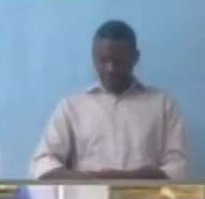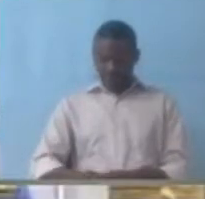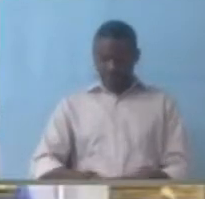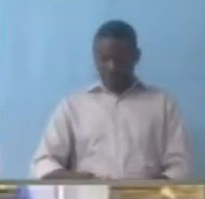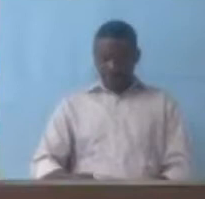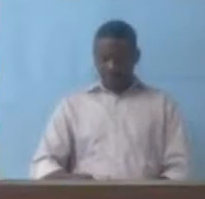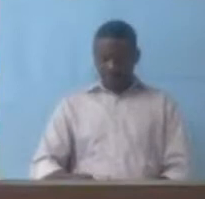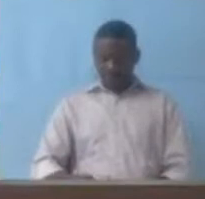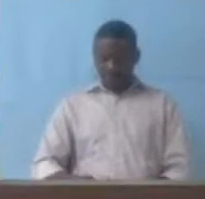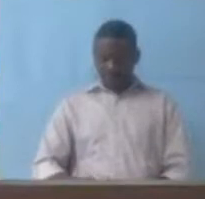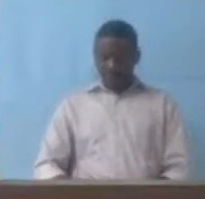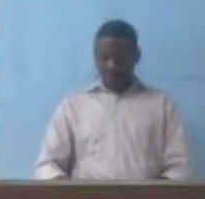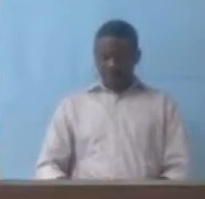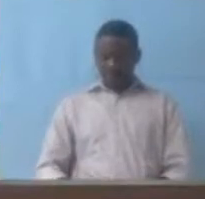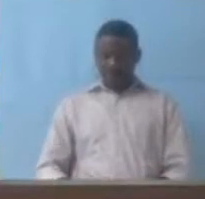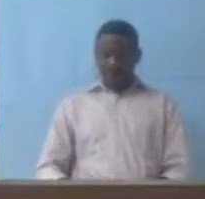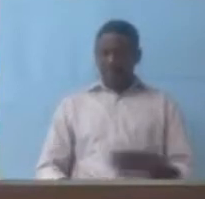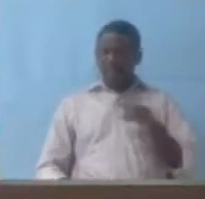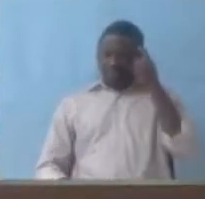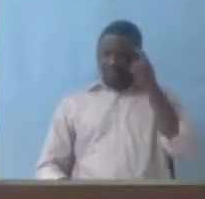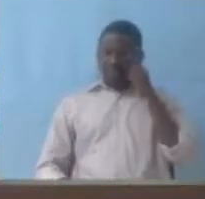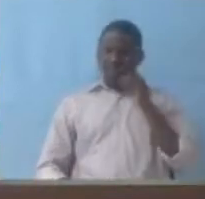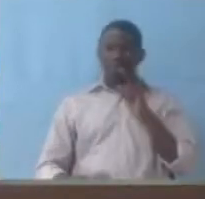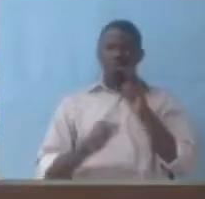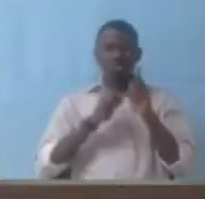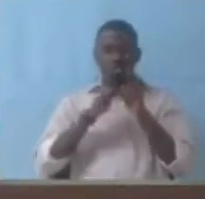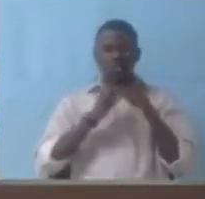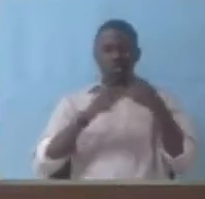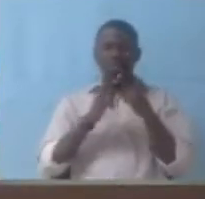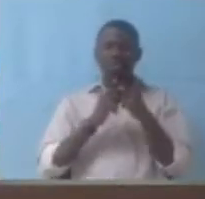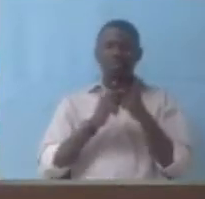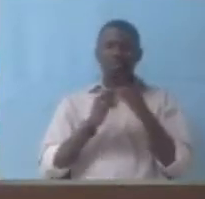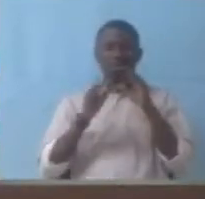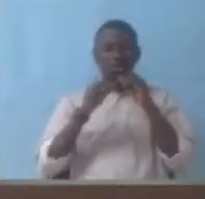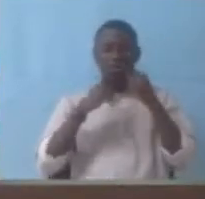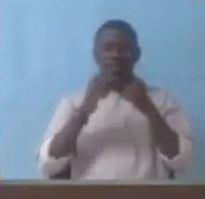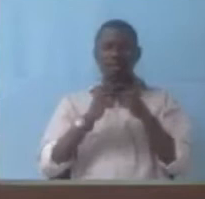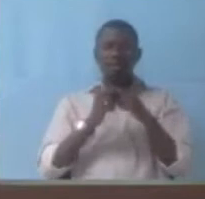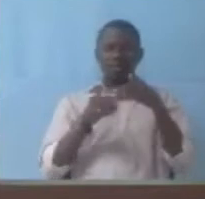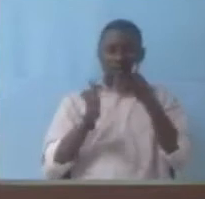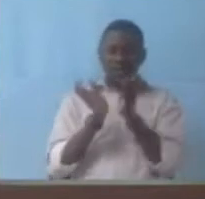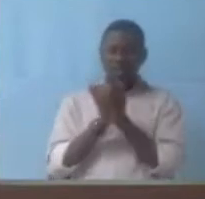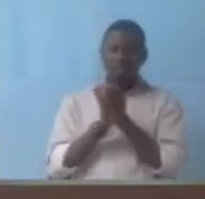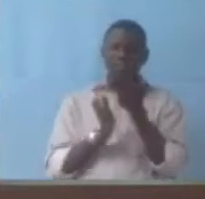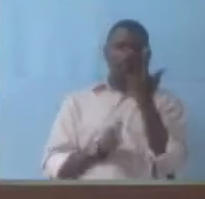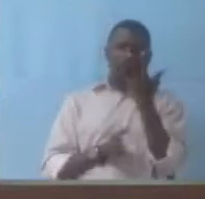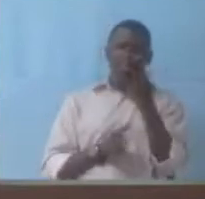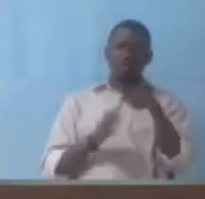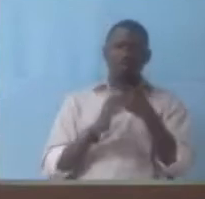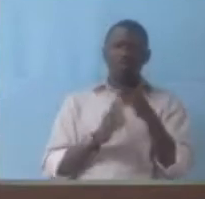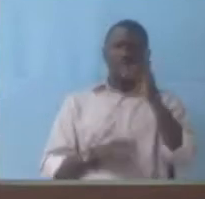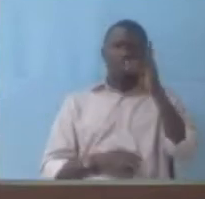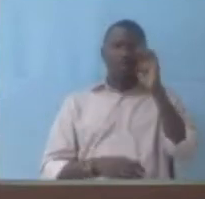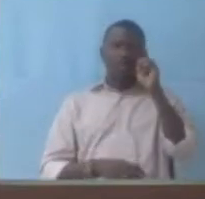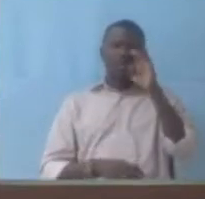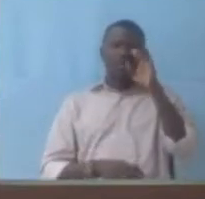I think you're referring to section 5 of decree number 1. Namina decree number 1 wolam decree fulo la bunda